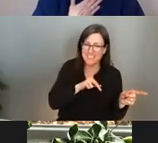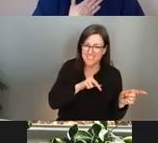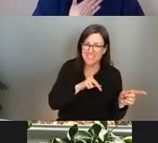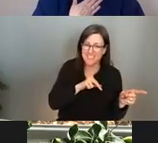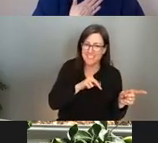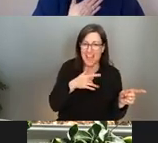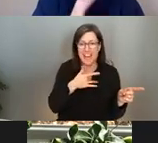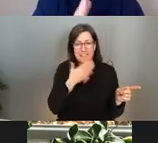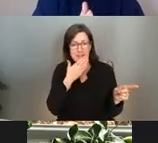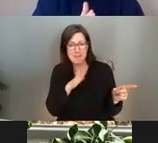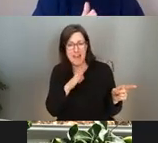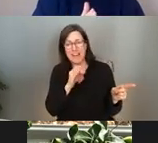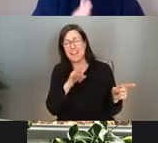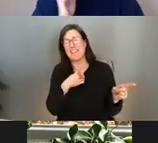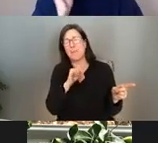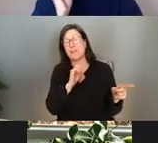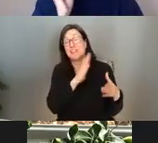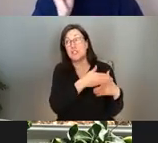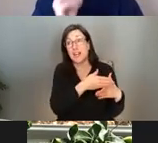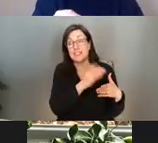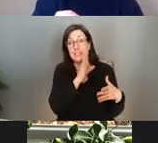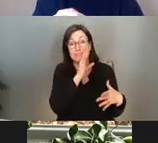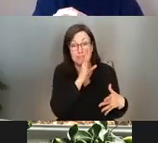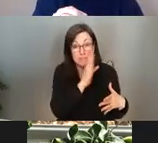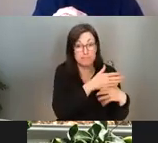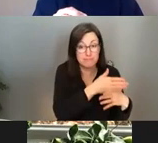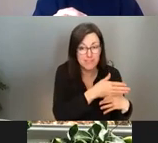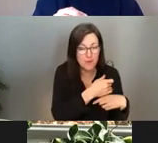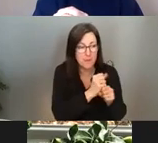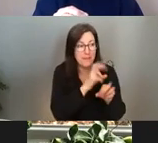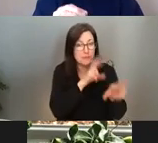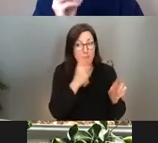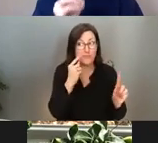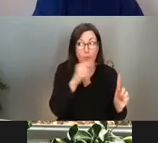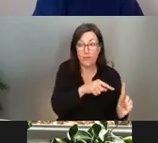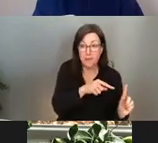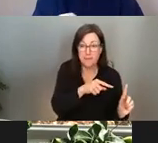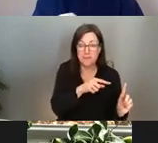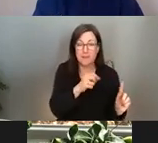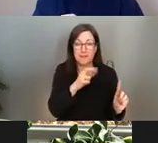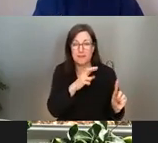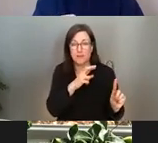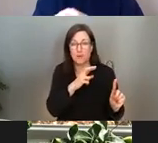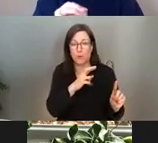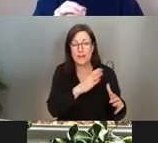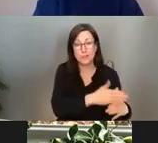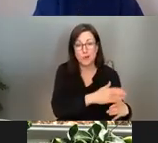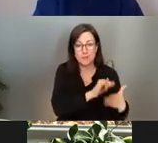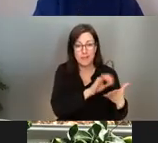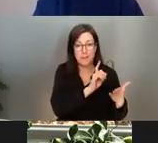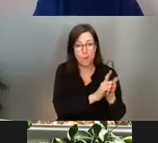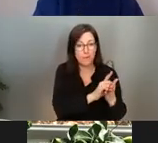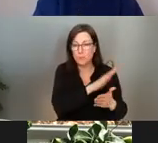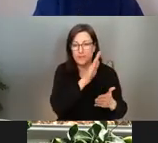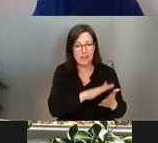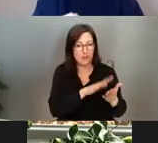feel bad that if I would have interjected or made the response for them, or interrupted that learning moment, that would have never